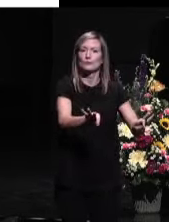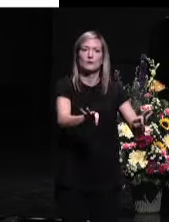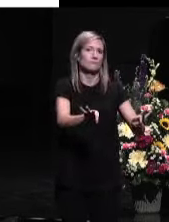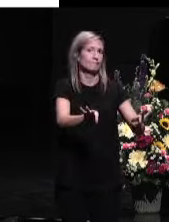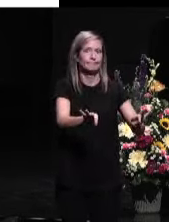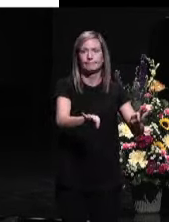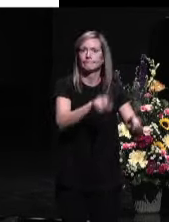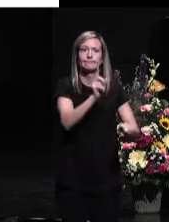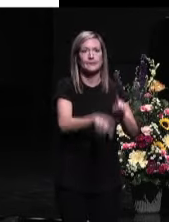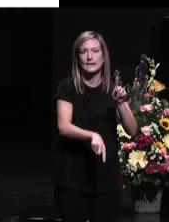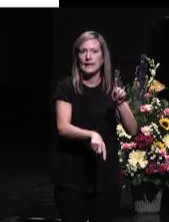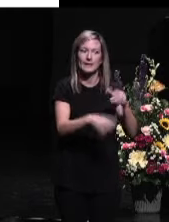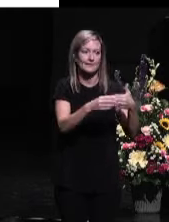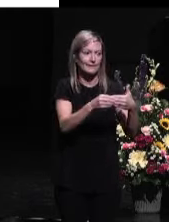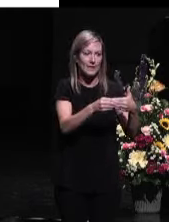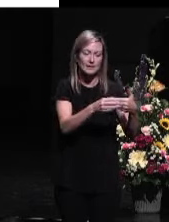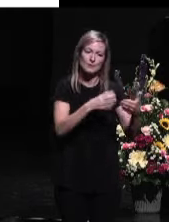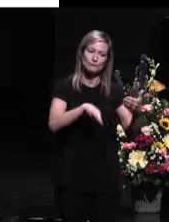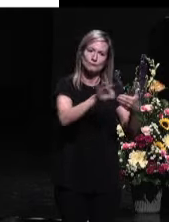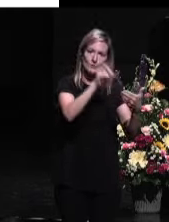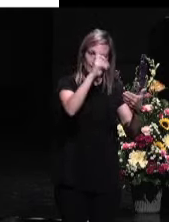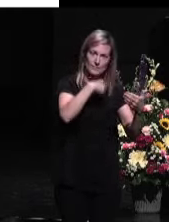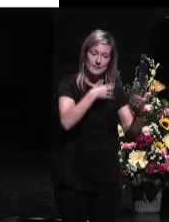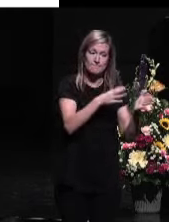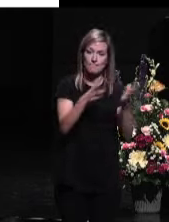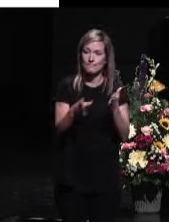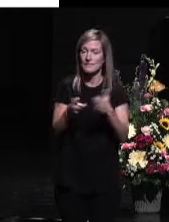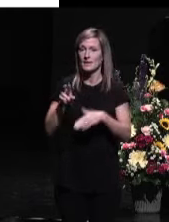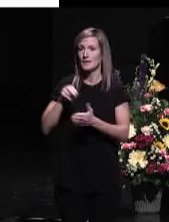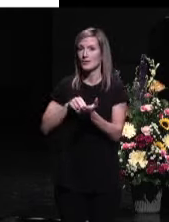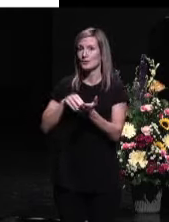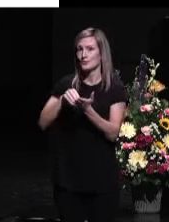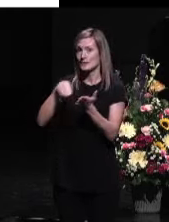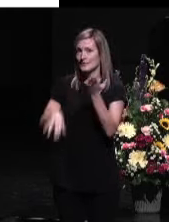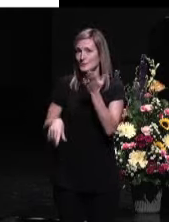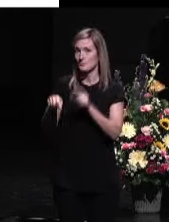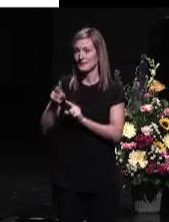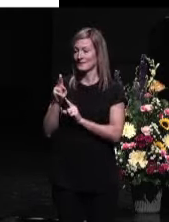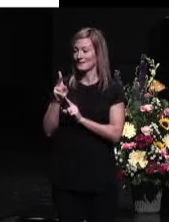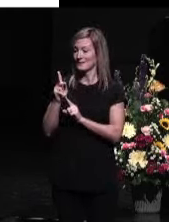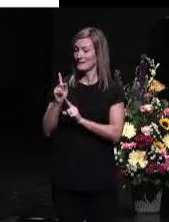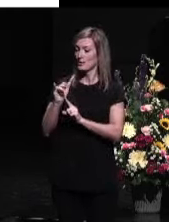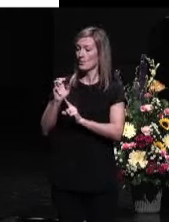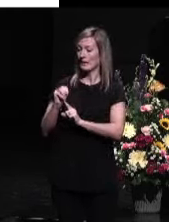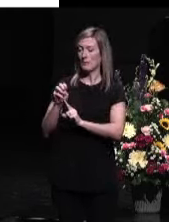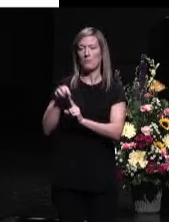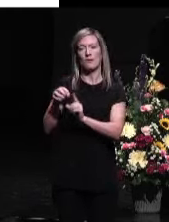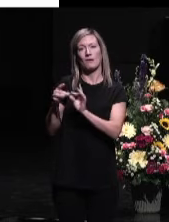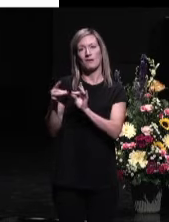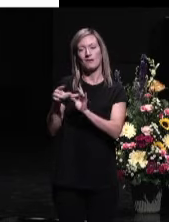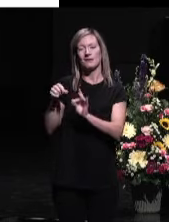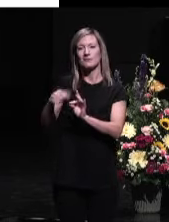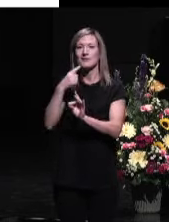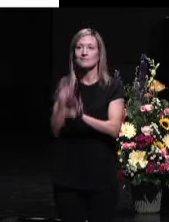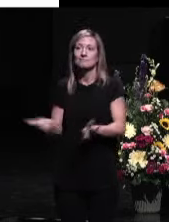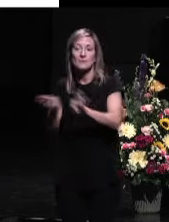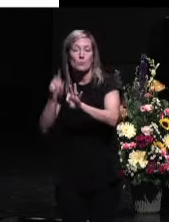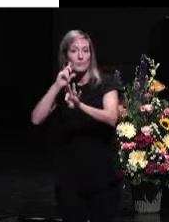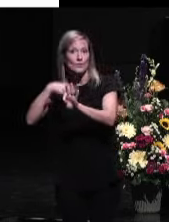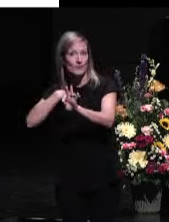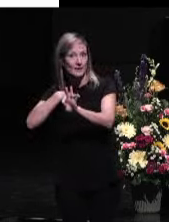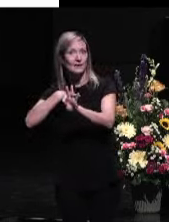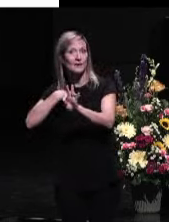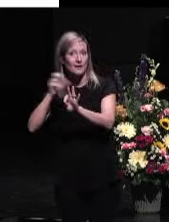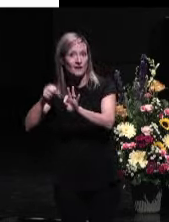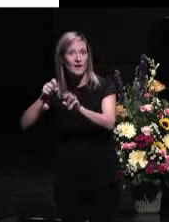the point of flex. On the right-hand side is a nursing student. And what Ken says is that this is not only important for me,